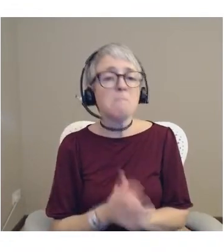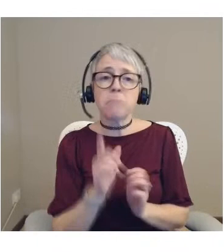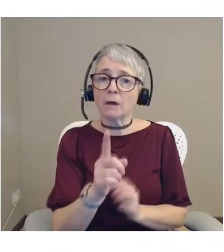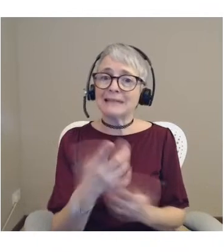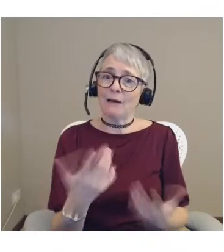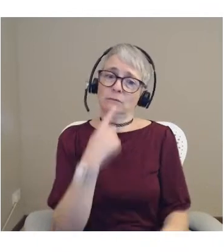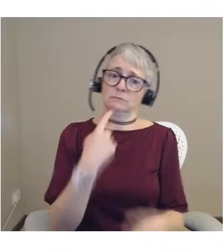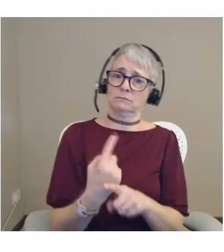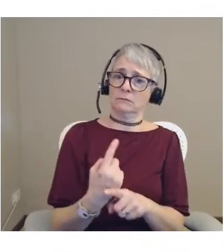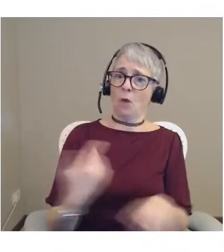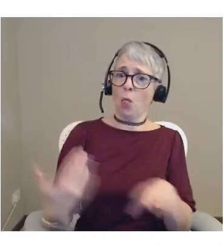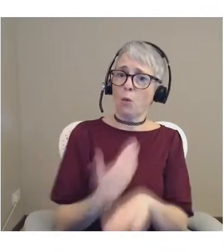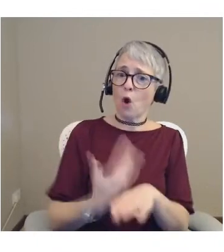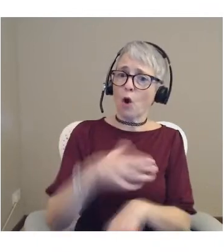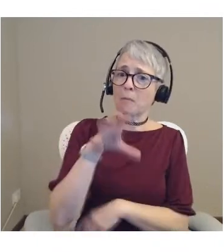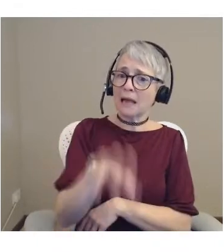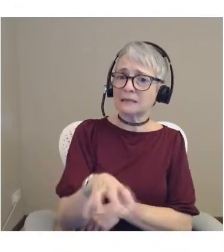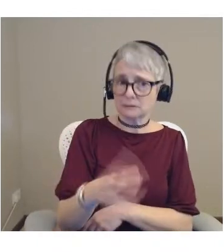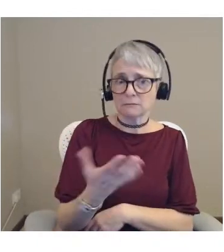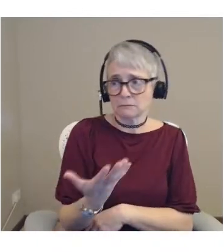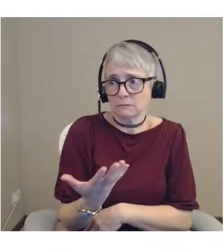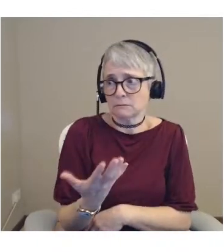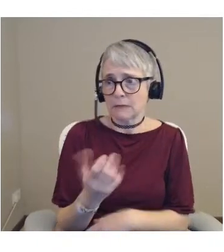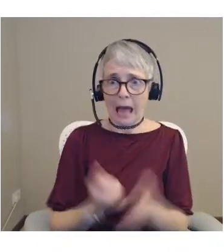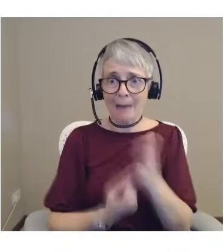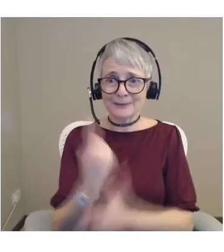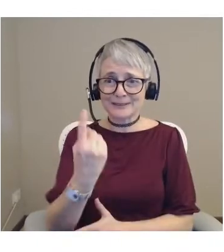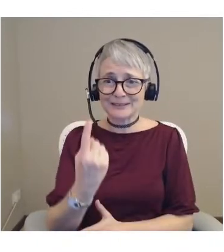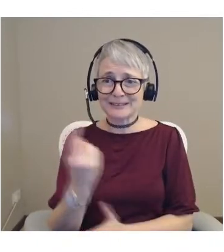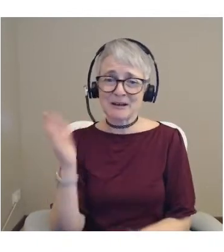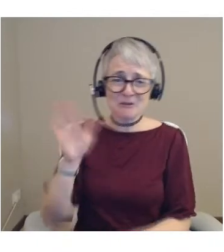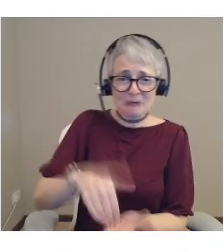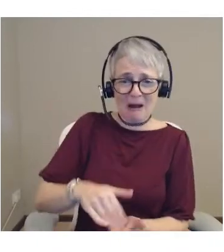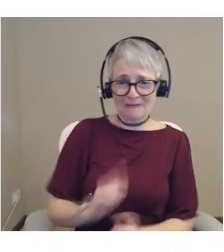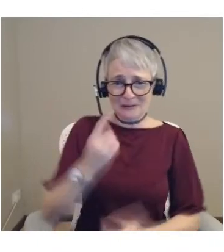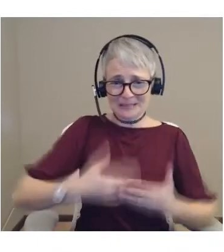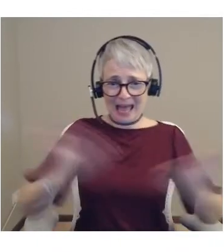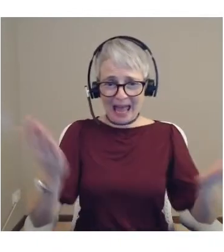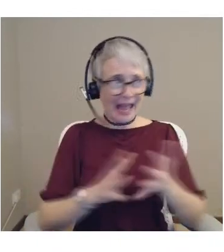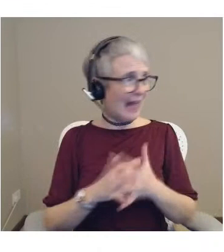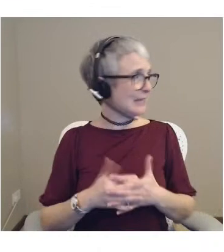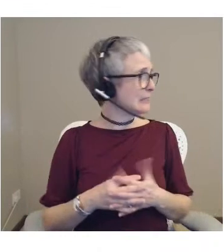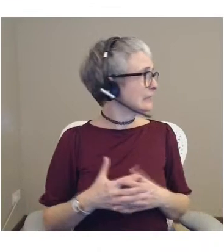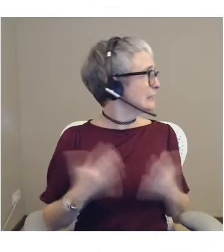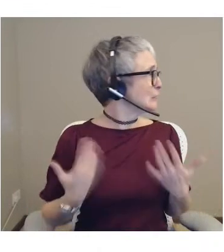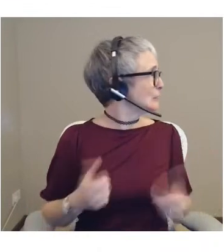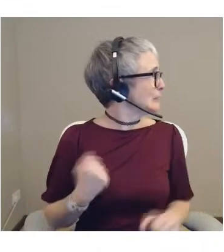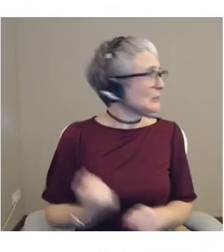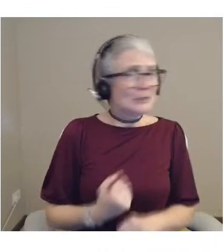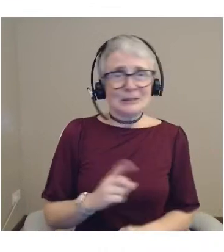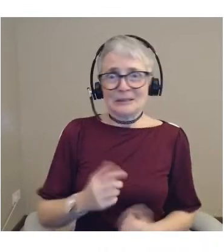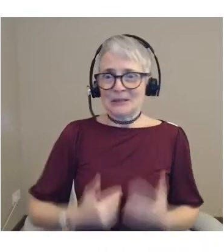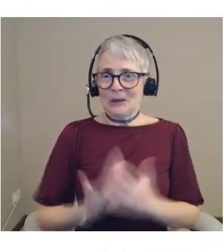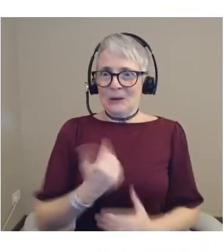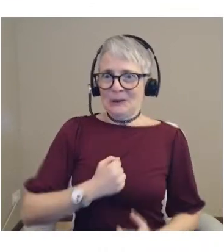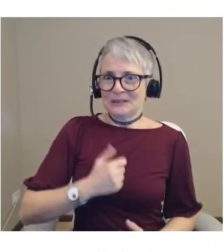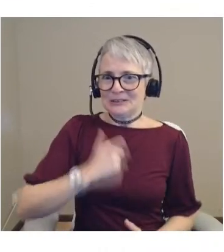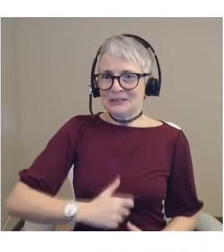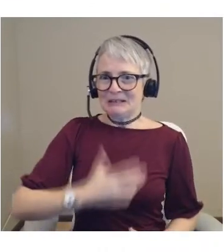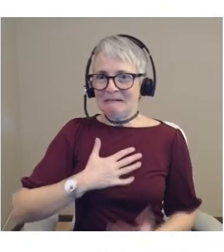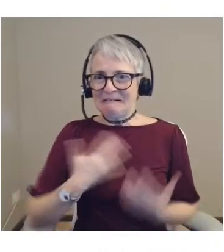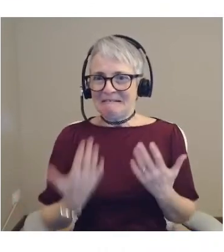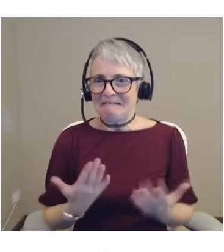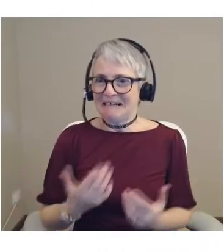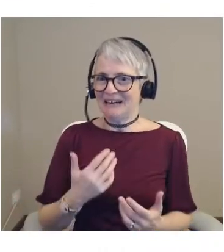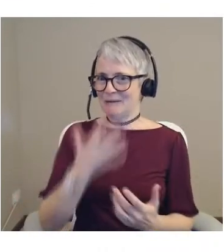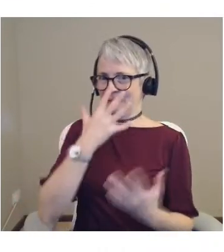the same thing happens in the workplace. You sit down on that first day at work. You don't really know what you're meant to be doing in your job anyway, because you just, everything's strange, and the